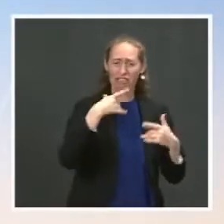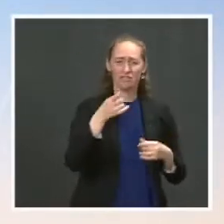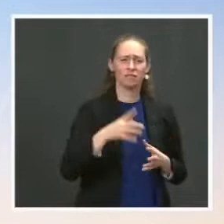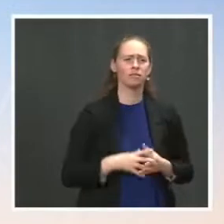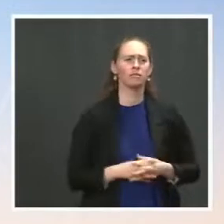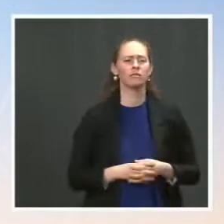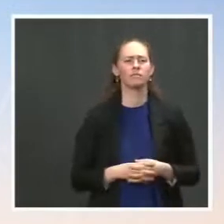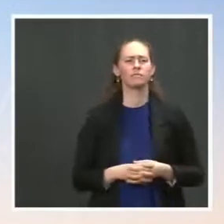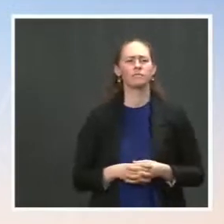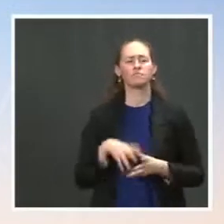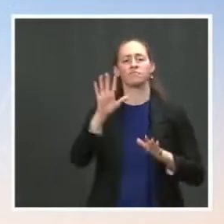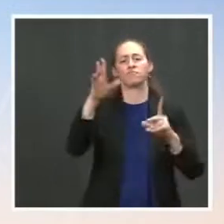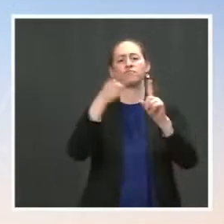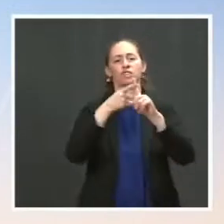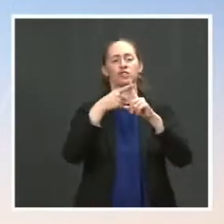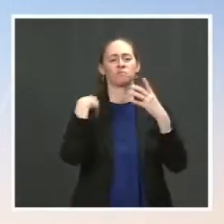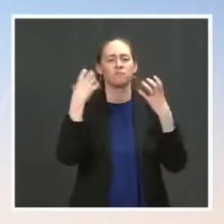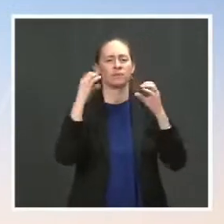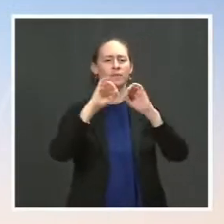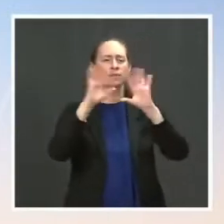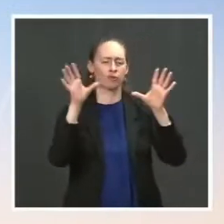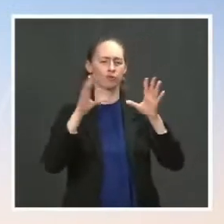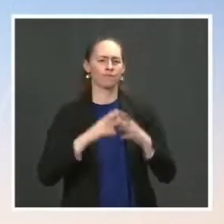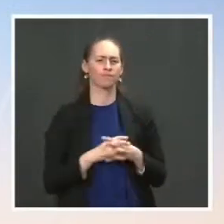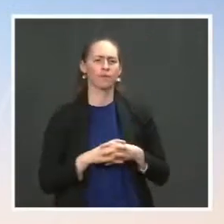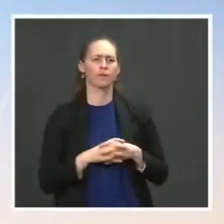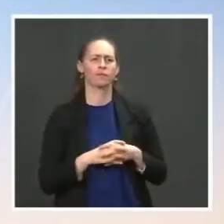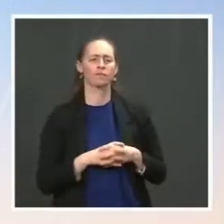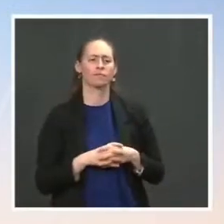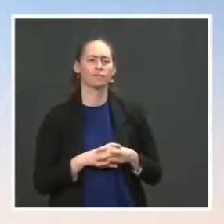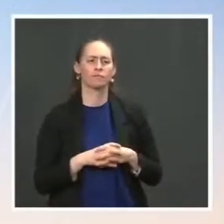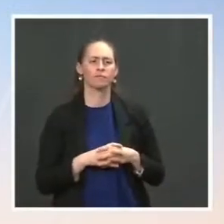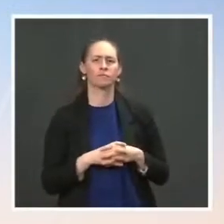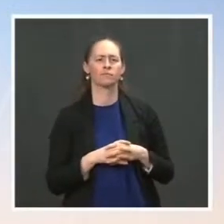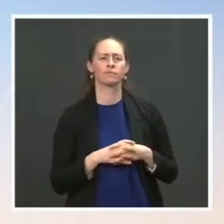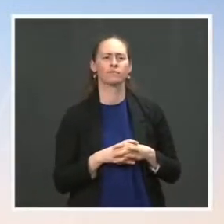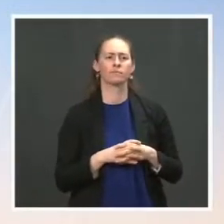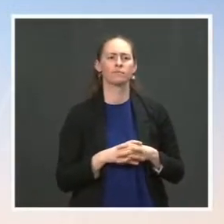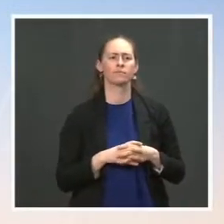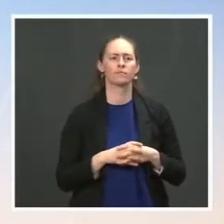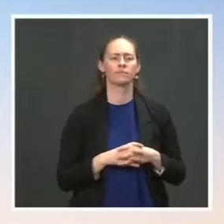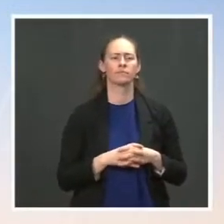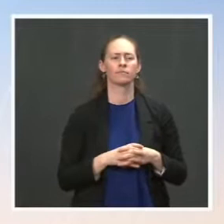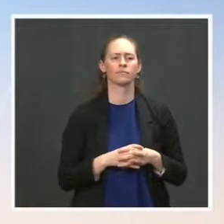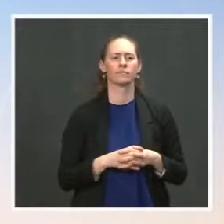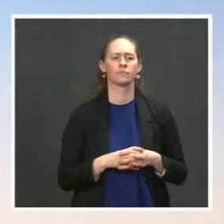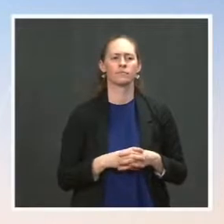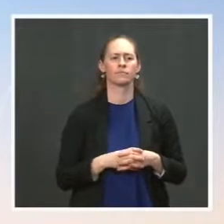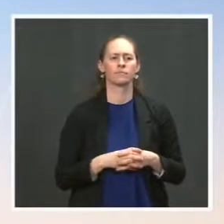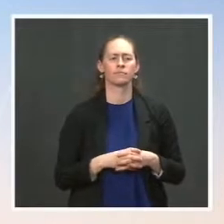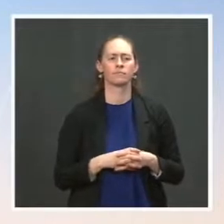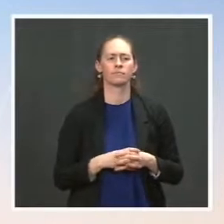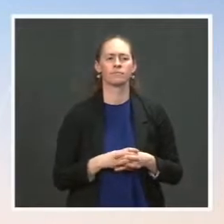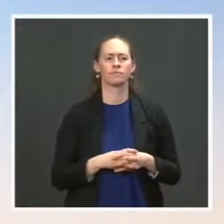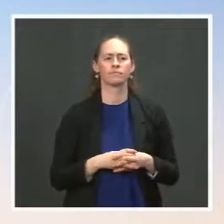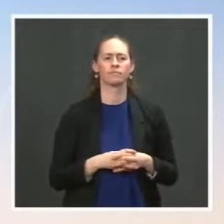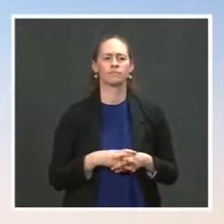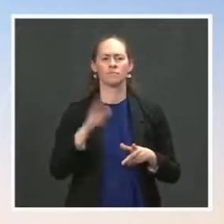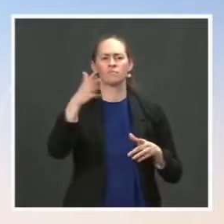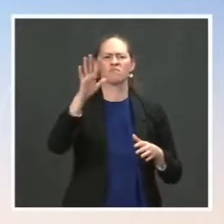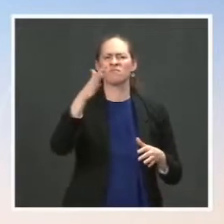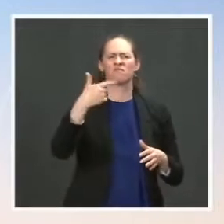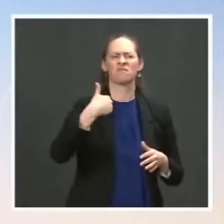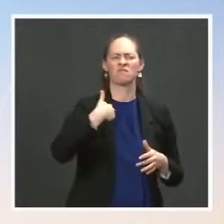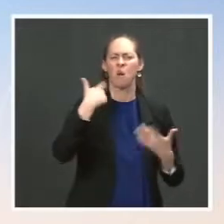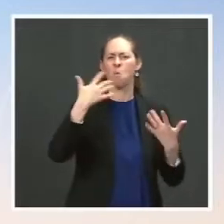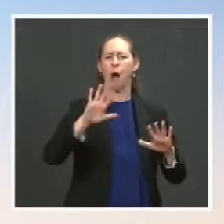First let me say that we're not looking, as you know, for confrontation with China. Our focus